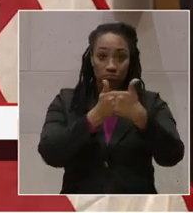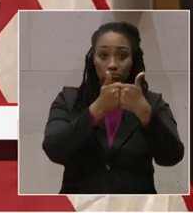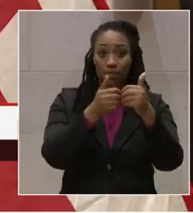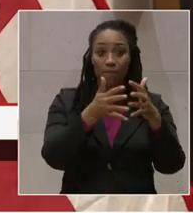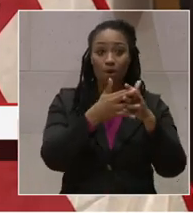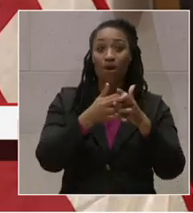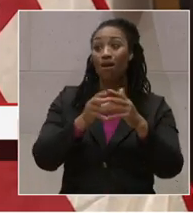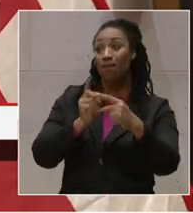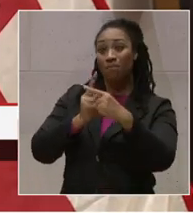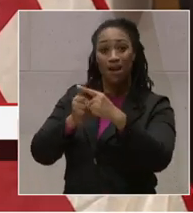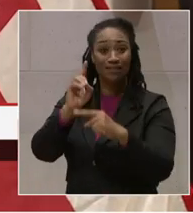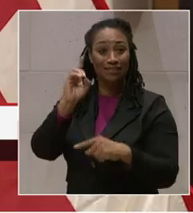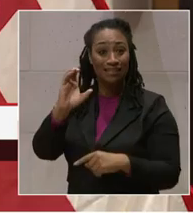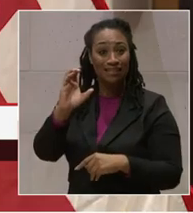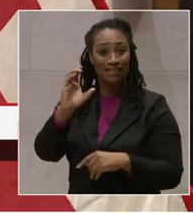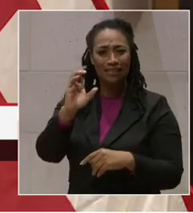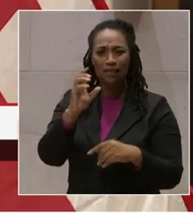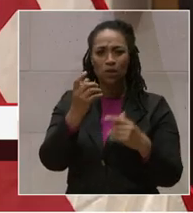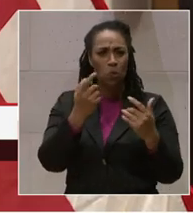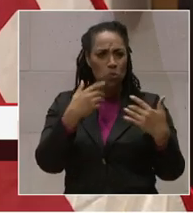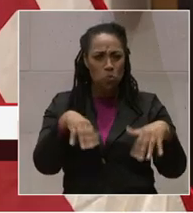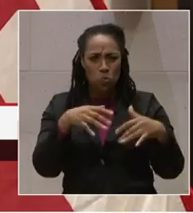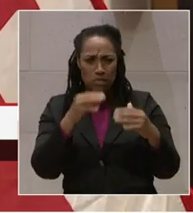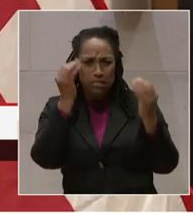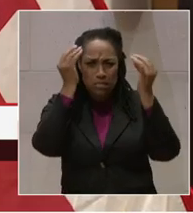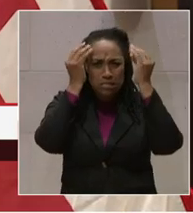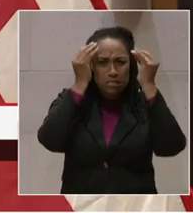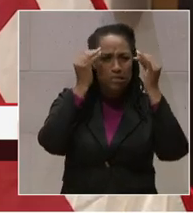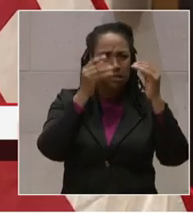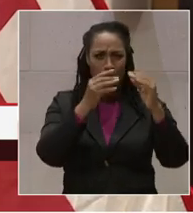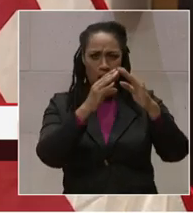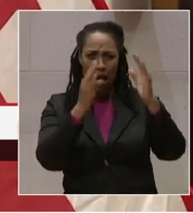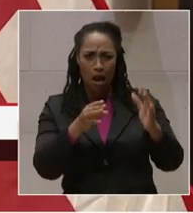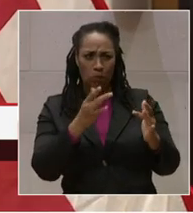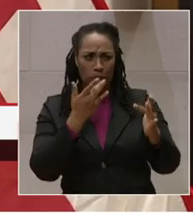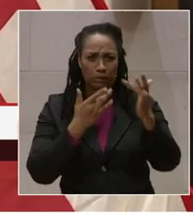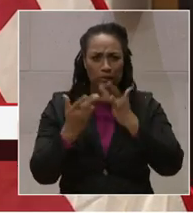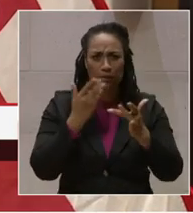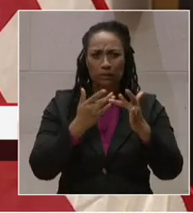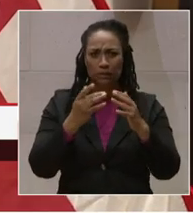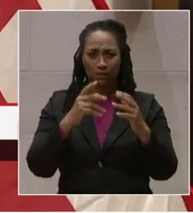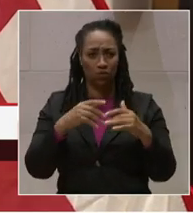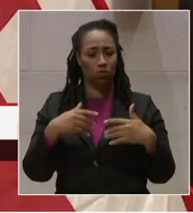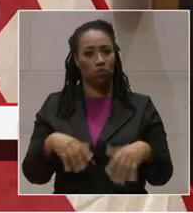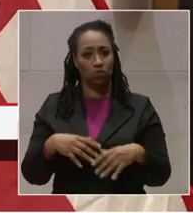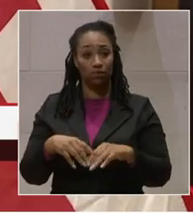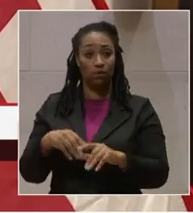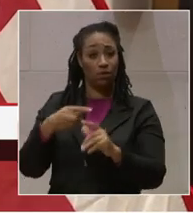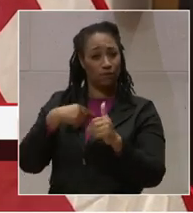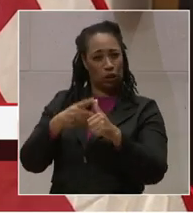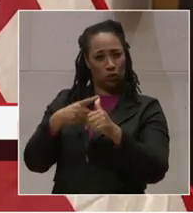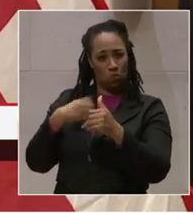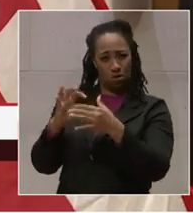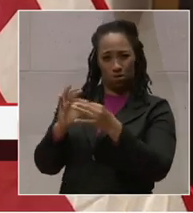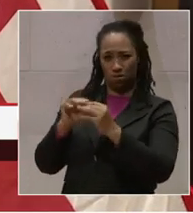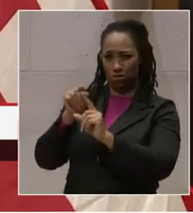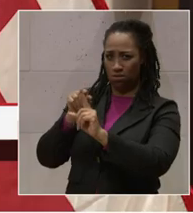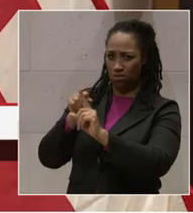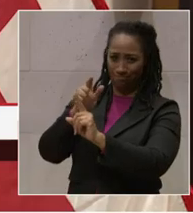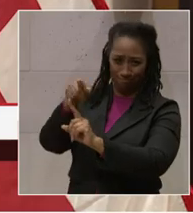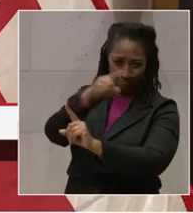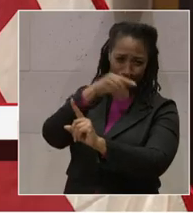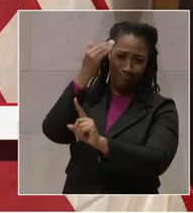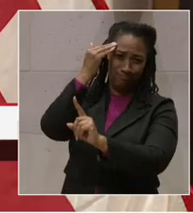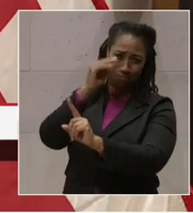housing. The first is our own Mayor Bowser, who you all know is a